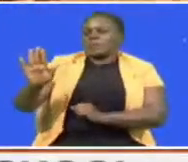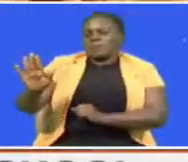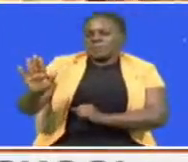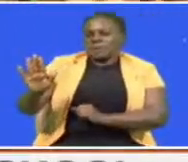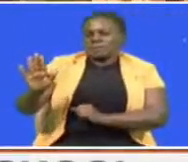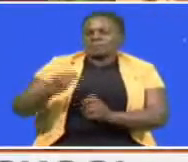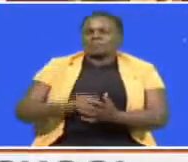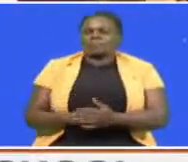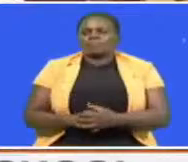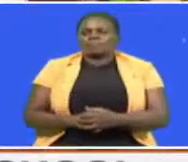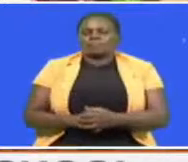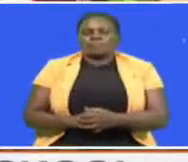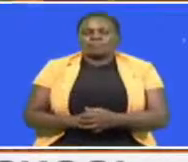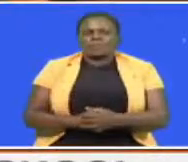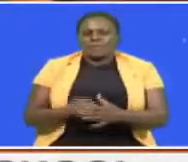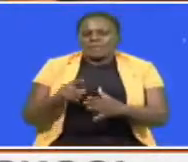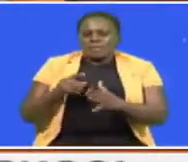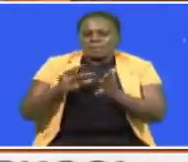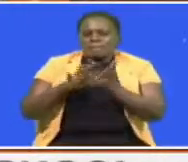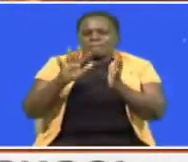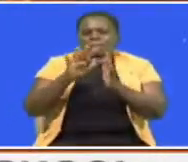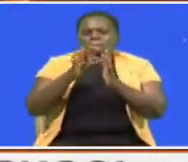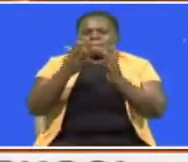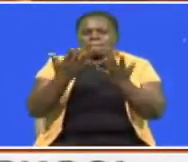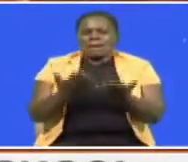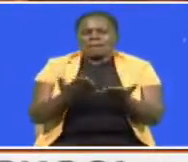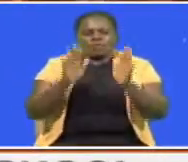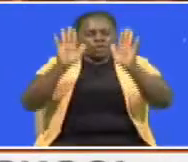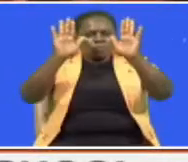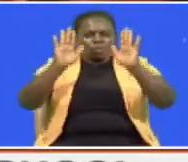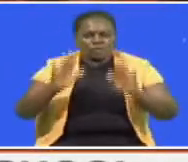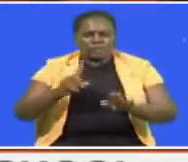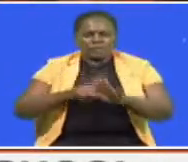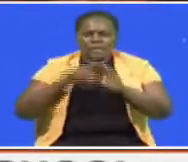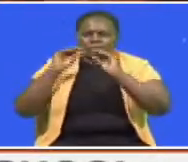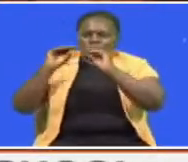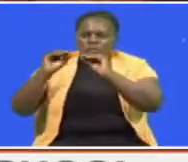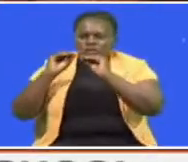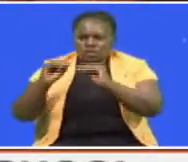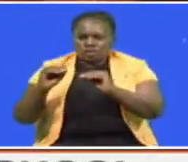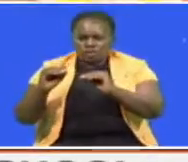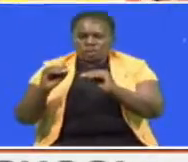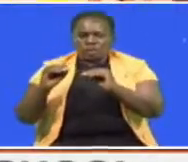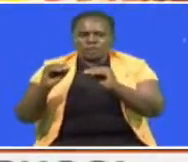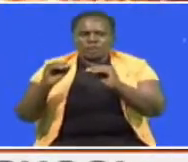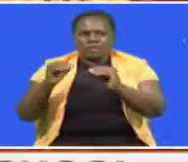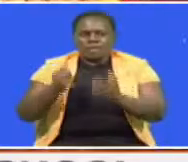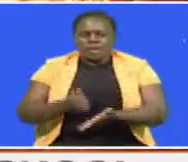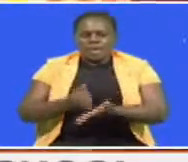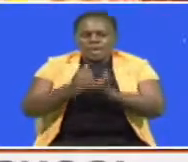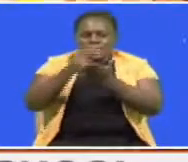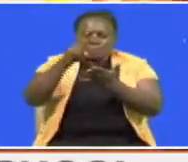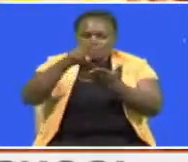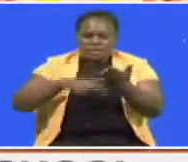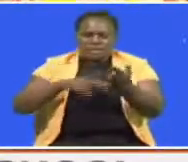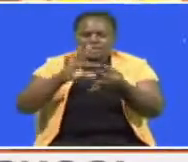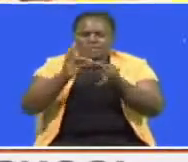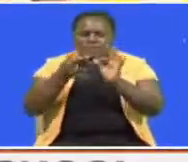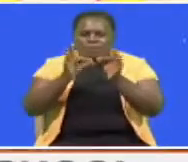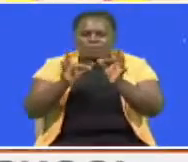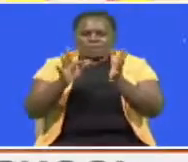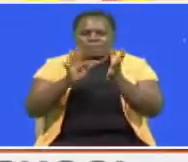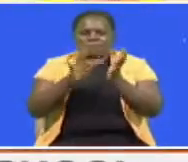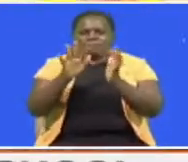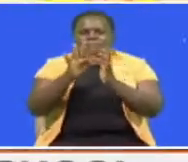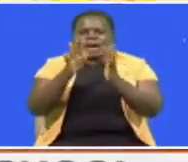language. The Bible is core in the teachings. They are taught how to read and interpret